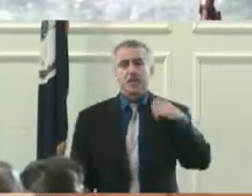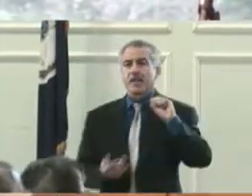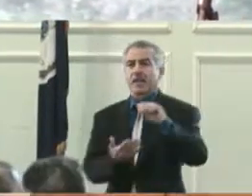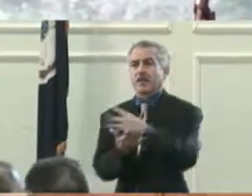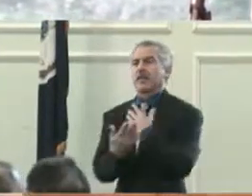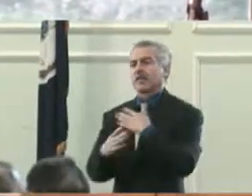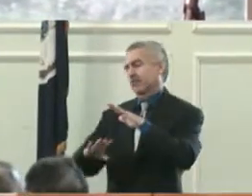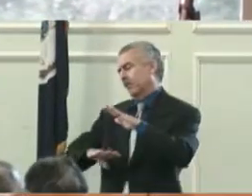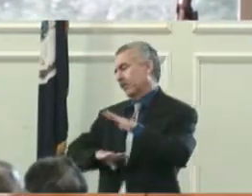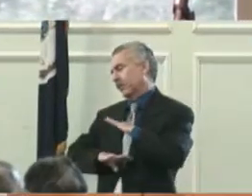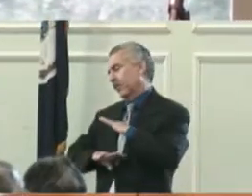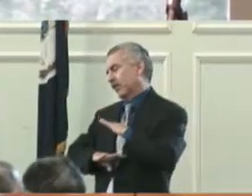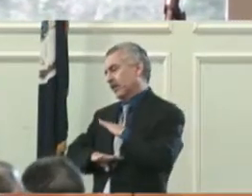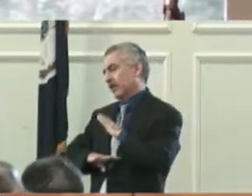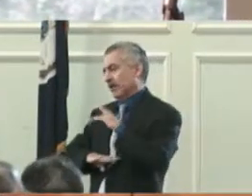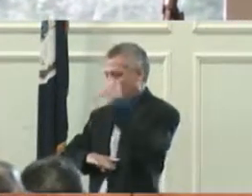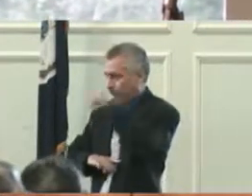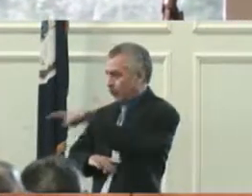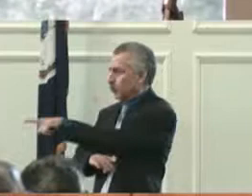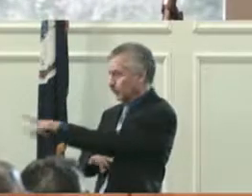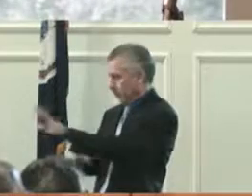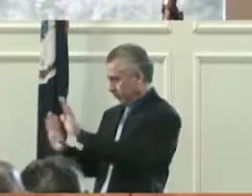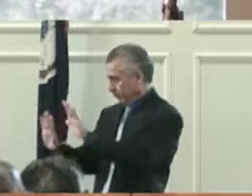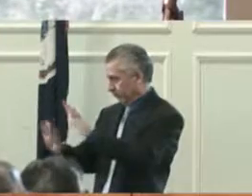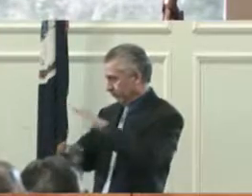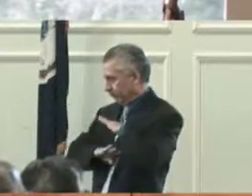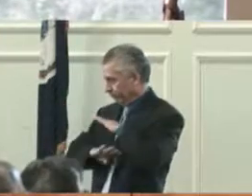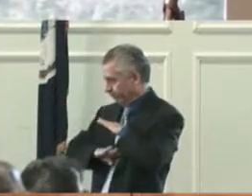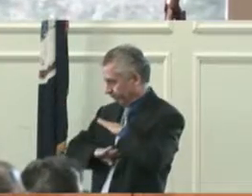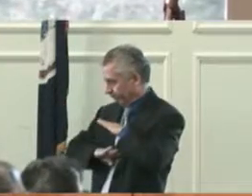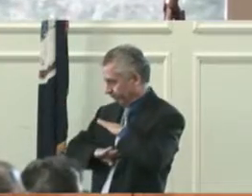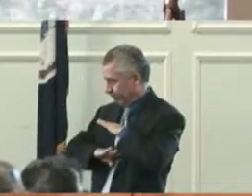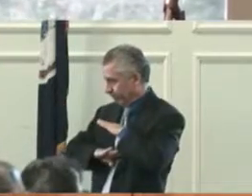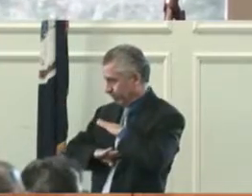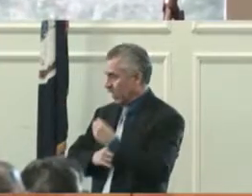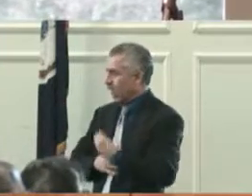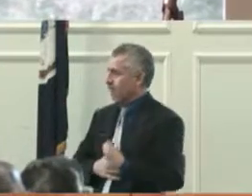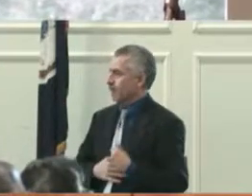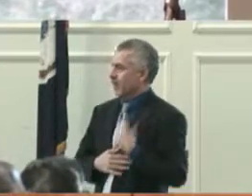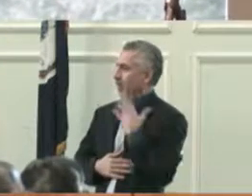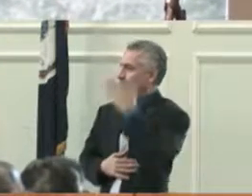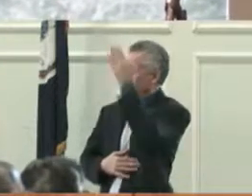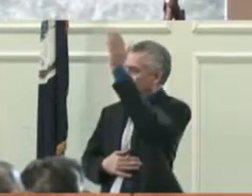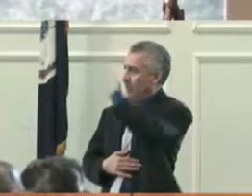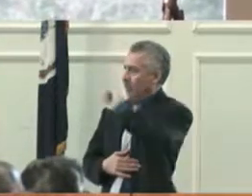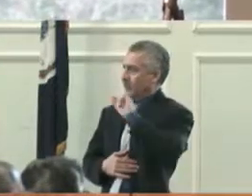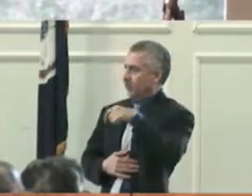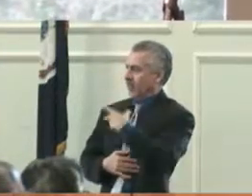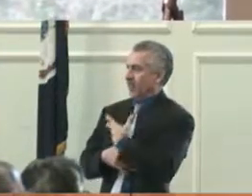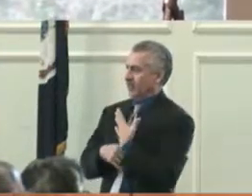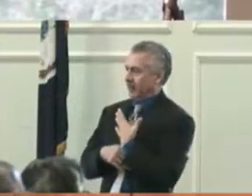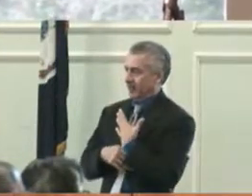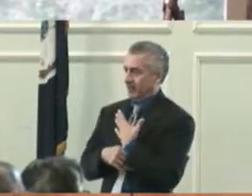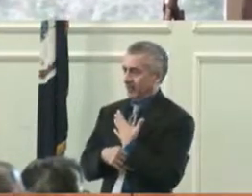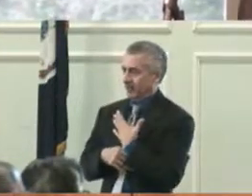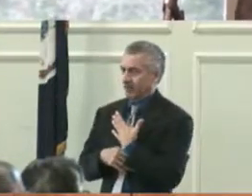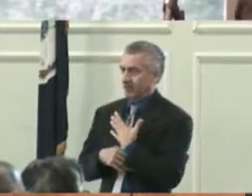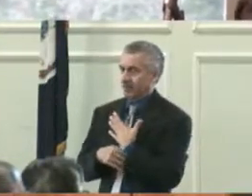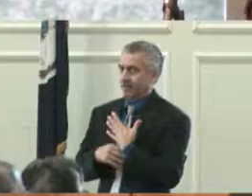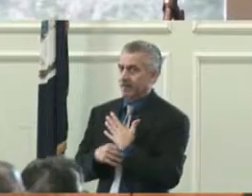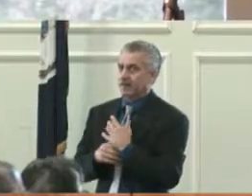is sufficient for you. We need to be filled with God's grace. Amen? With God's grace. And